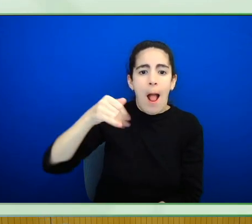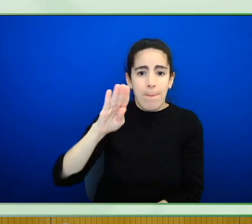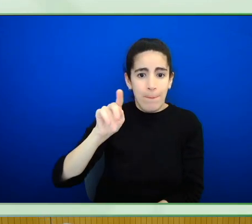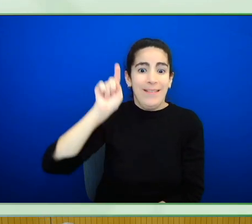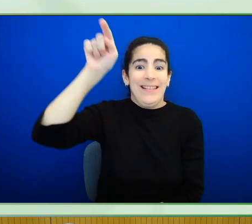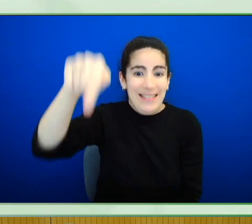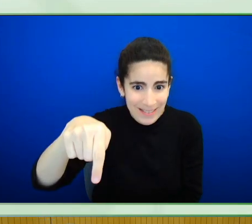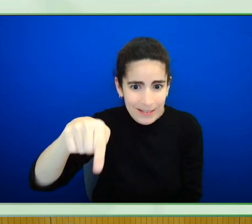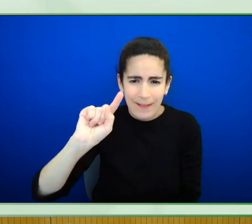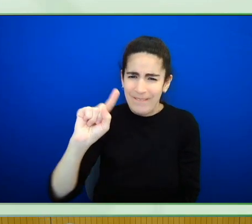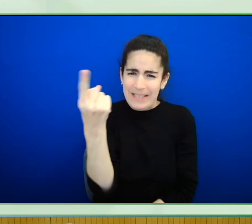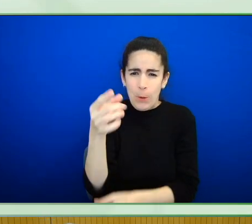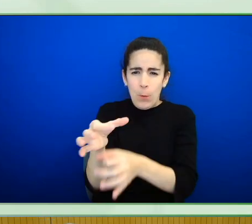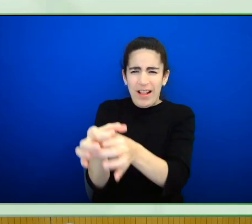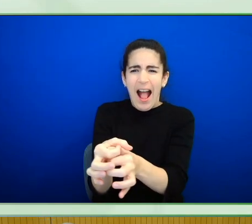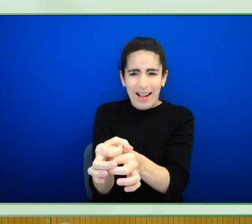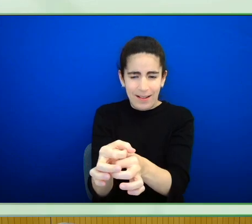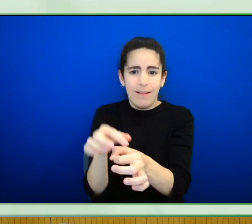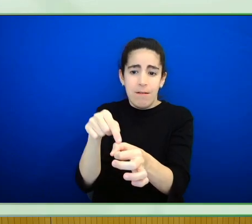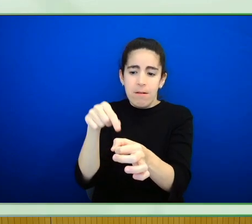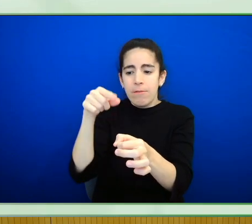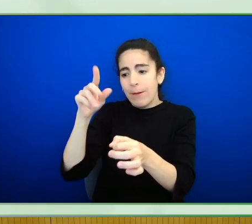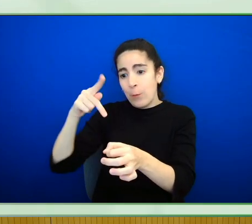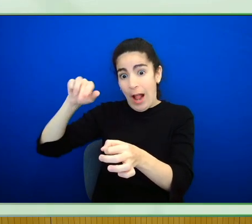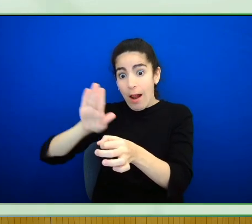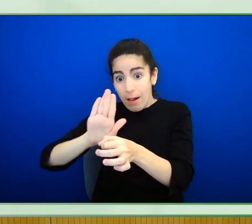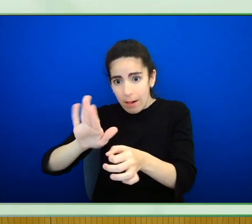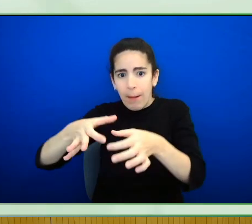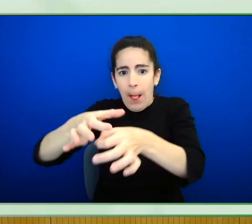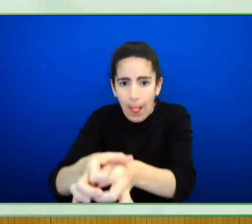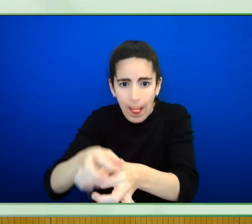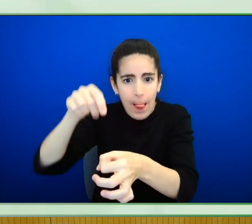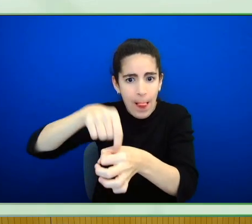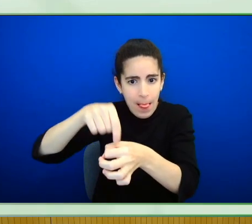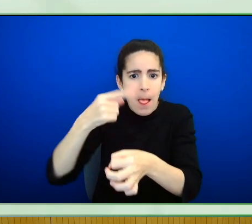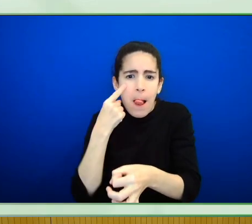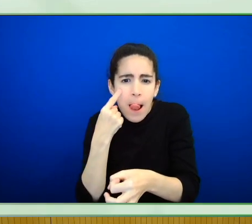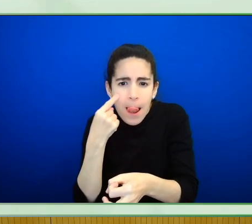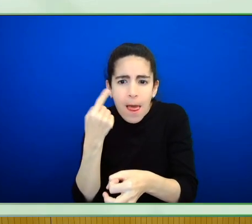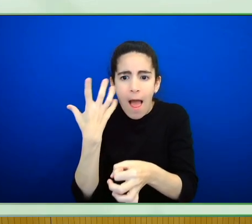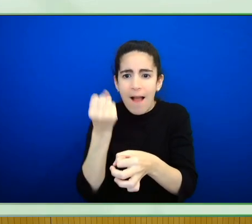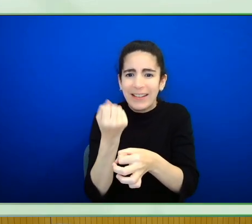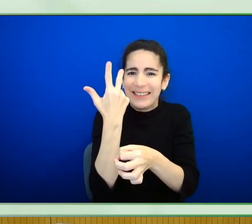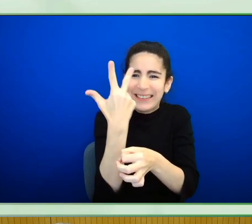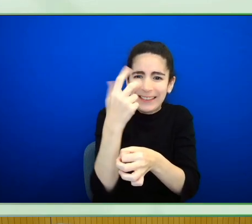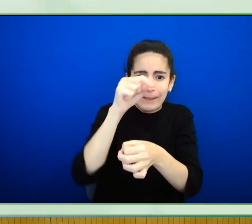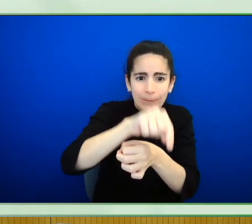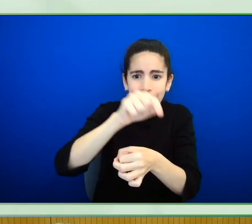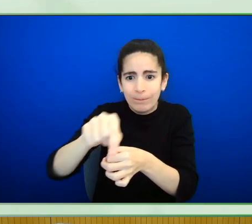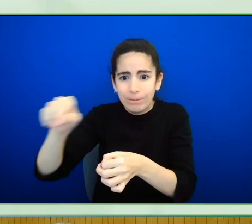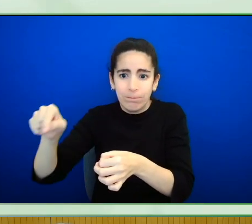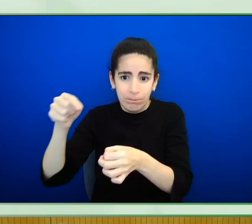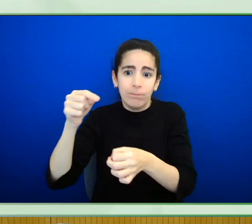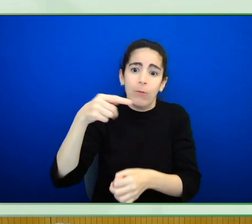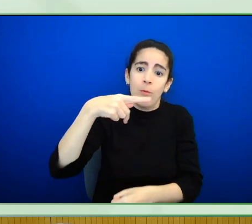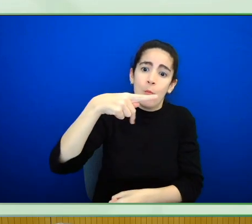Punjab, and now this program is being run in 3 provinces of Punjab, Pakistan. And during the